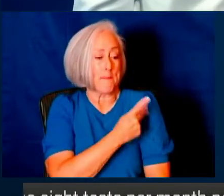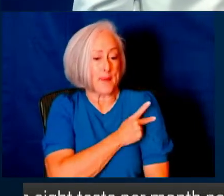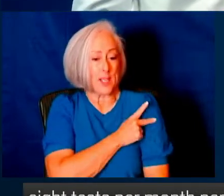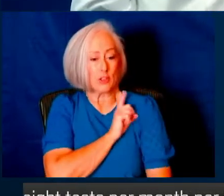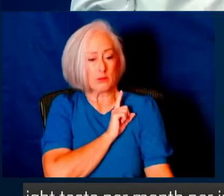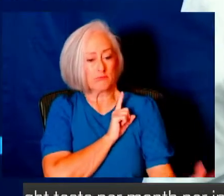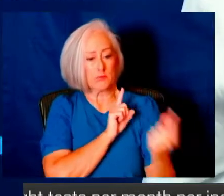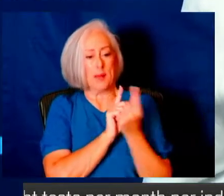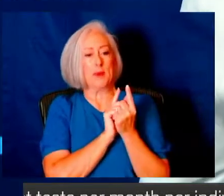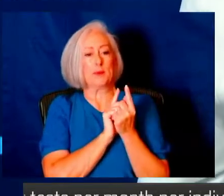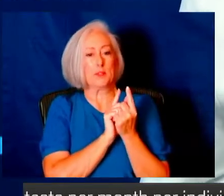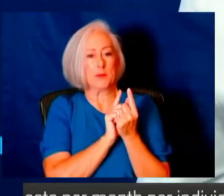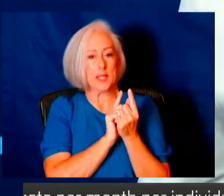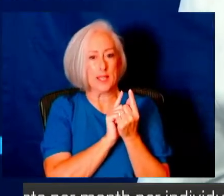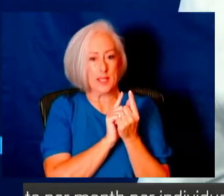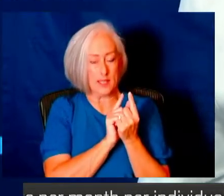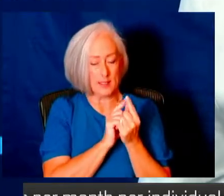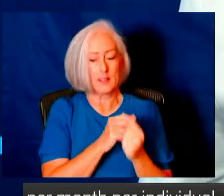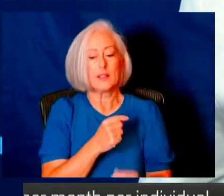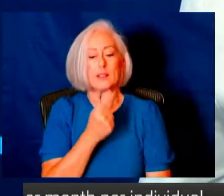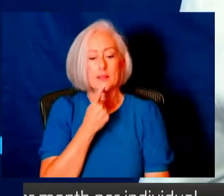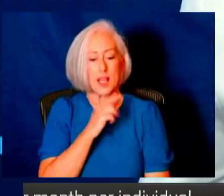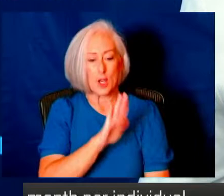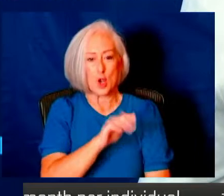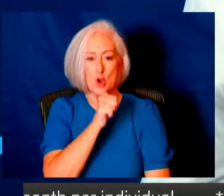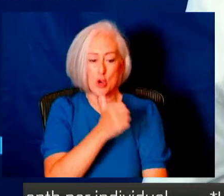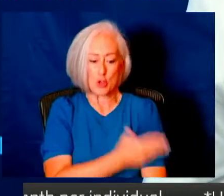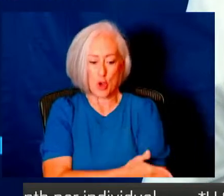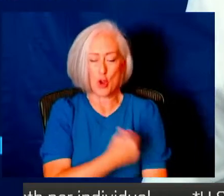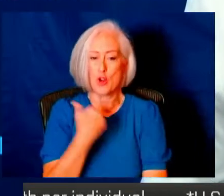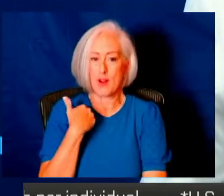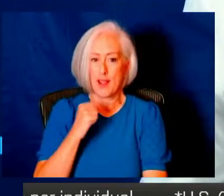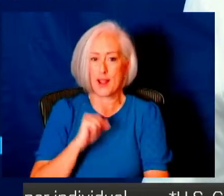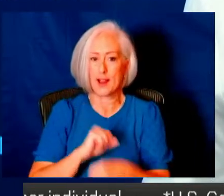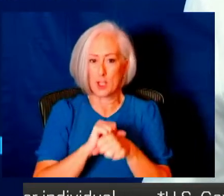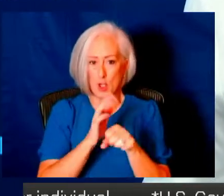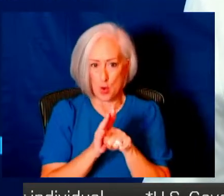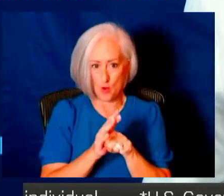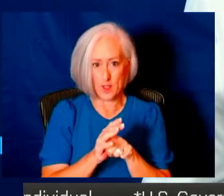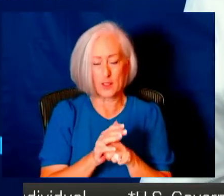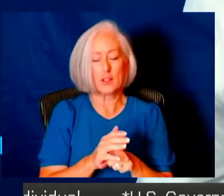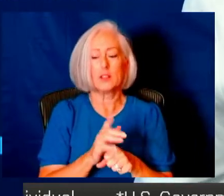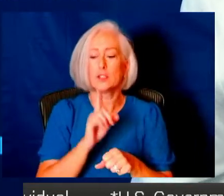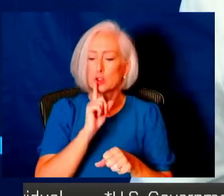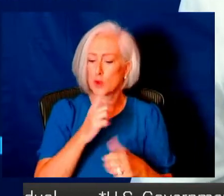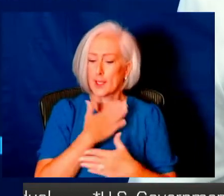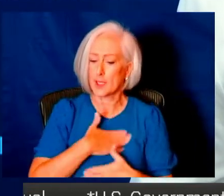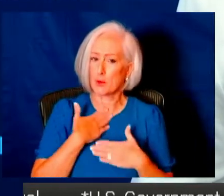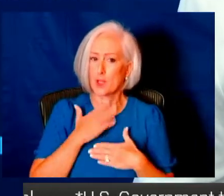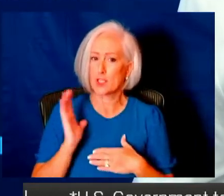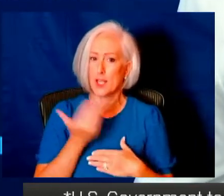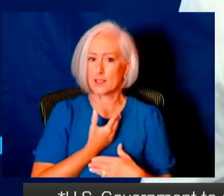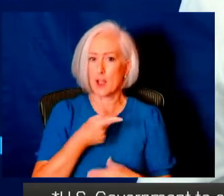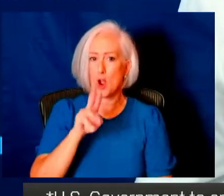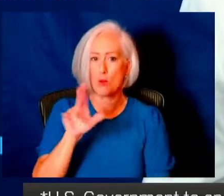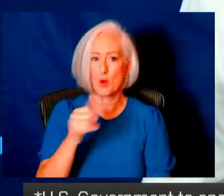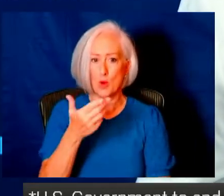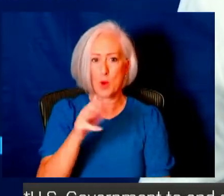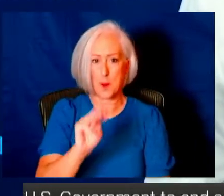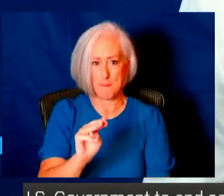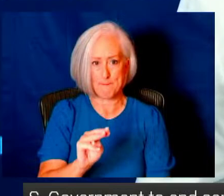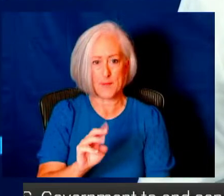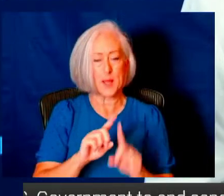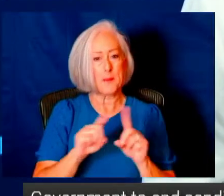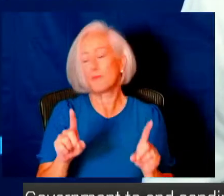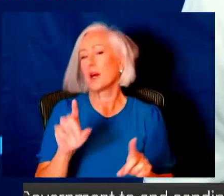and her daughter had COVID, and she was thanking us for the program, Hawkeye, but also saying that her daughter has the vasculopathy